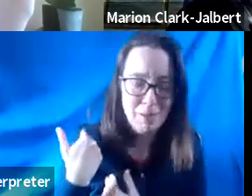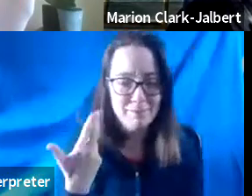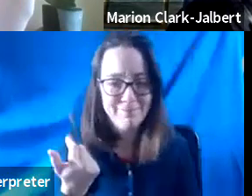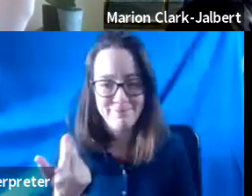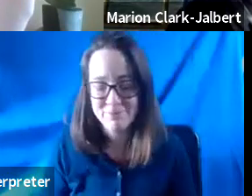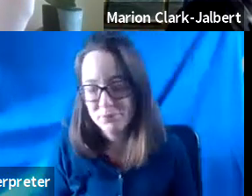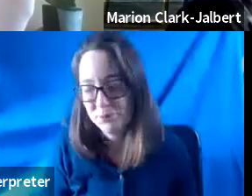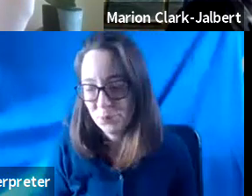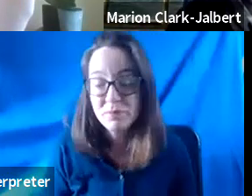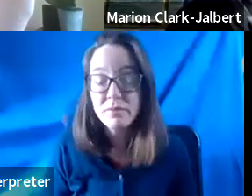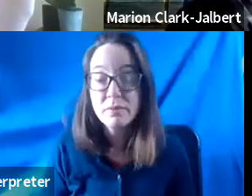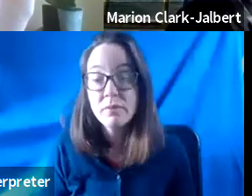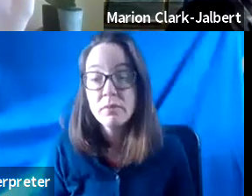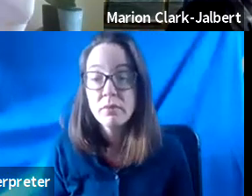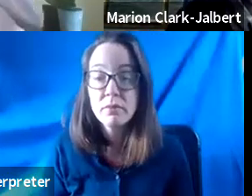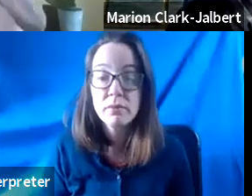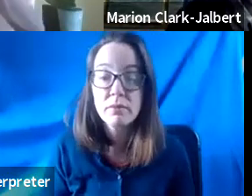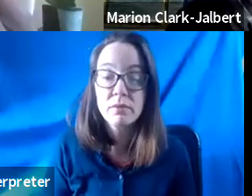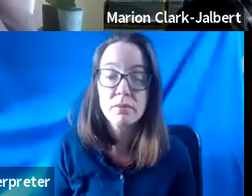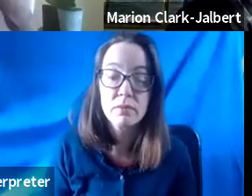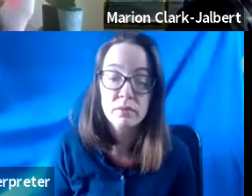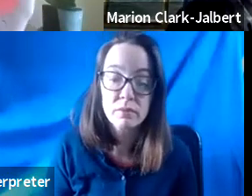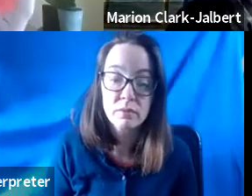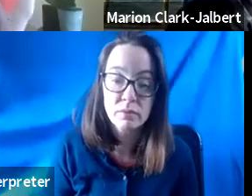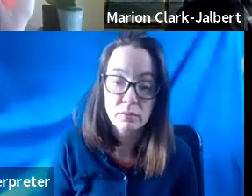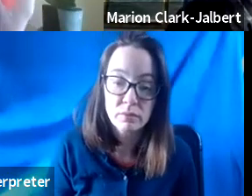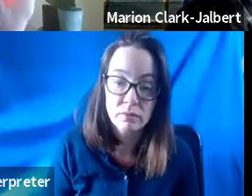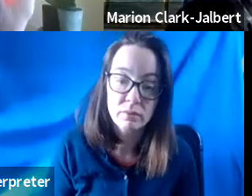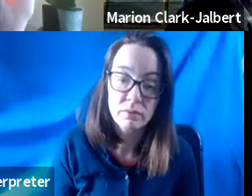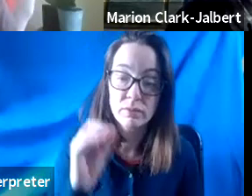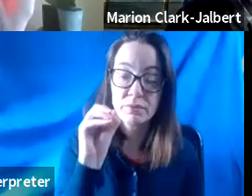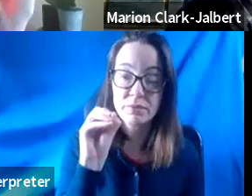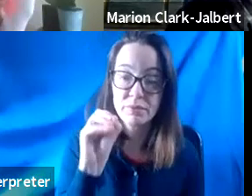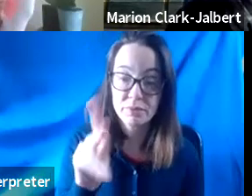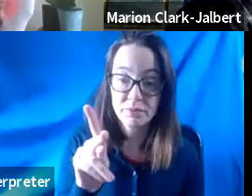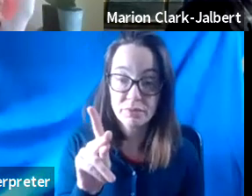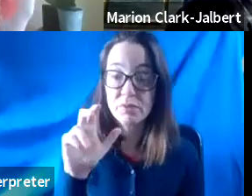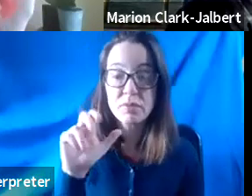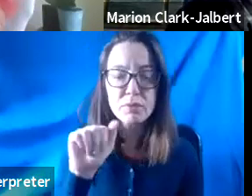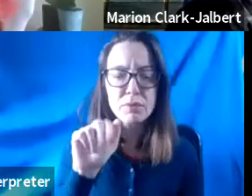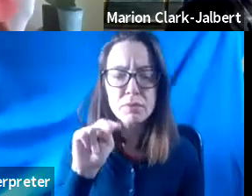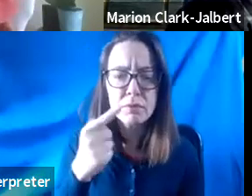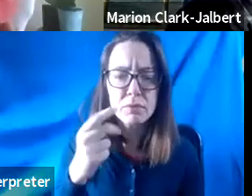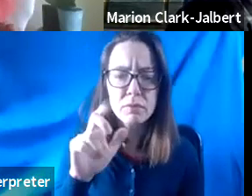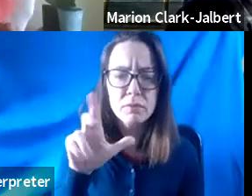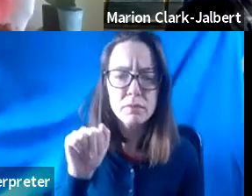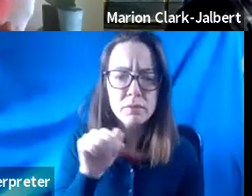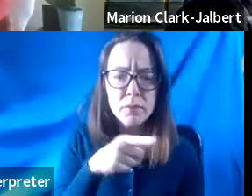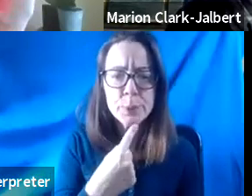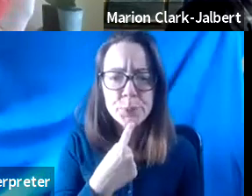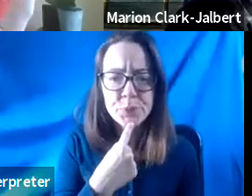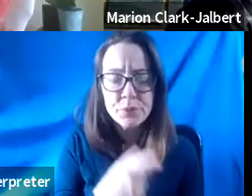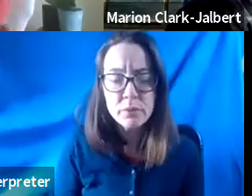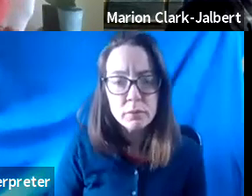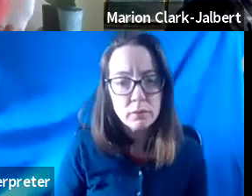Okay. So Angela, do you want to share what your thought about how you might use this? So